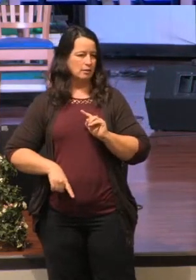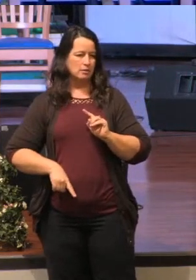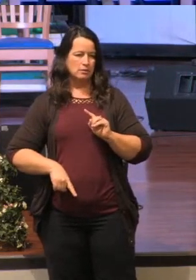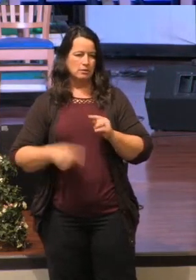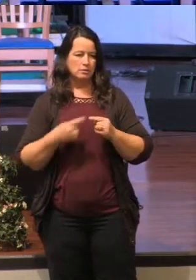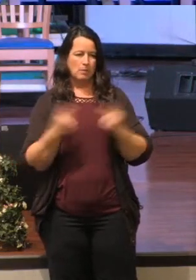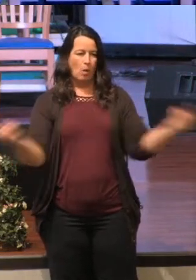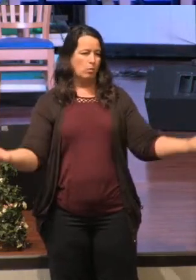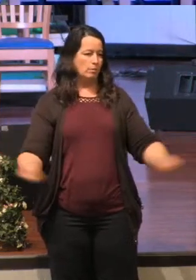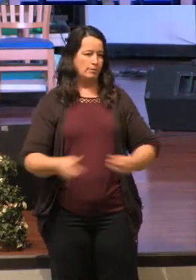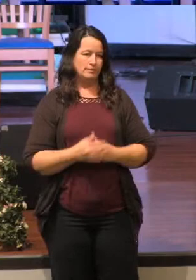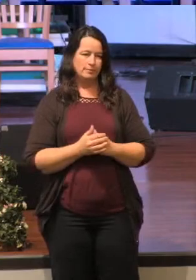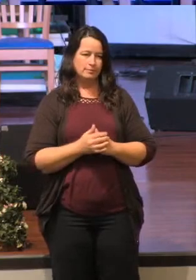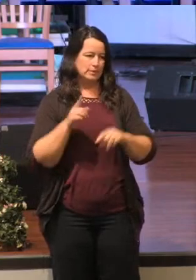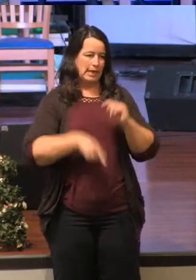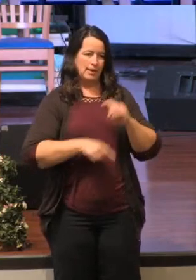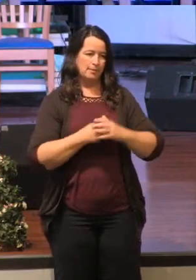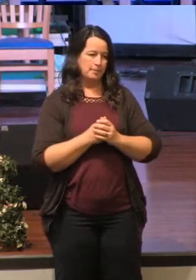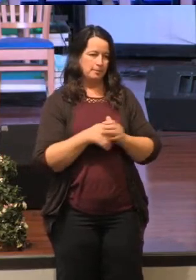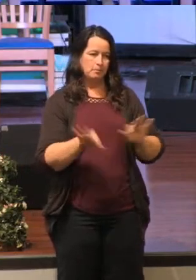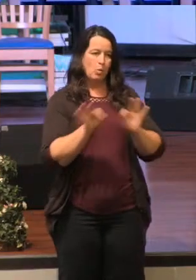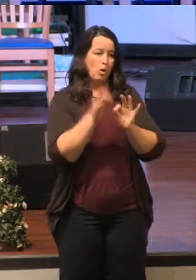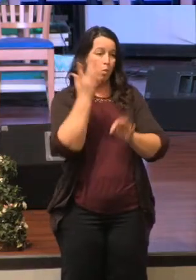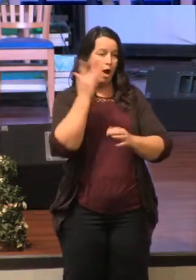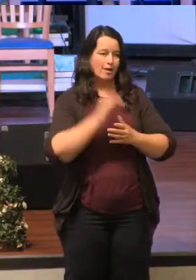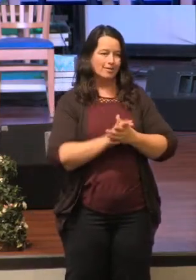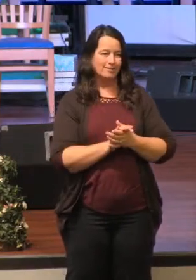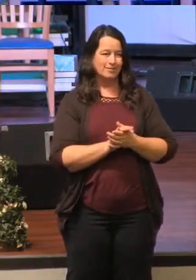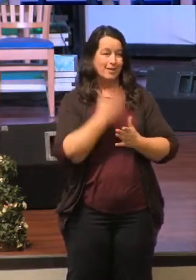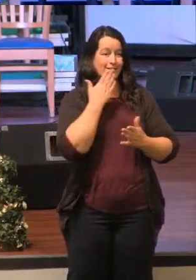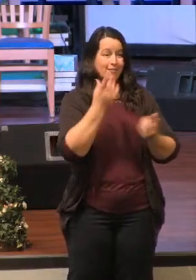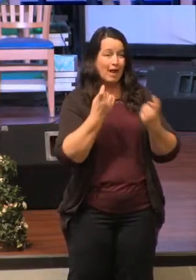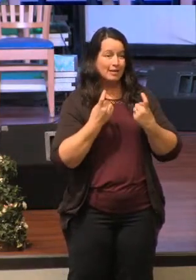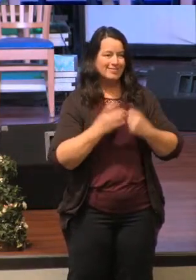light. And so, dear ones, why is this important? Glad you asked.